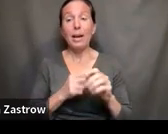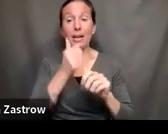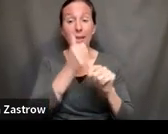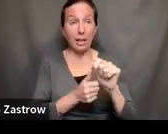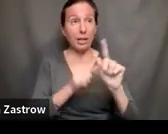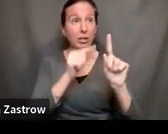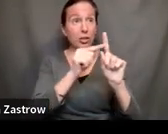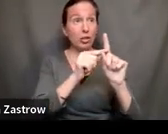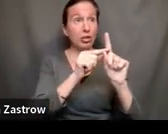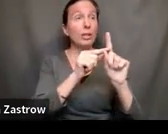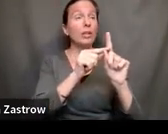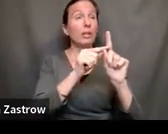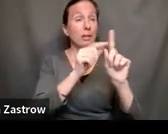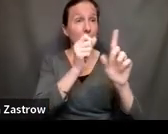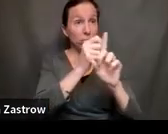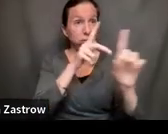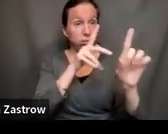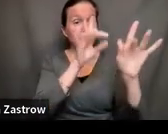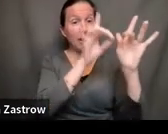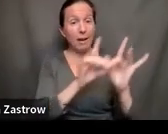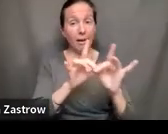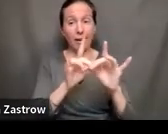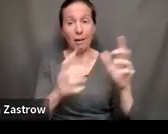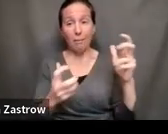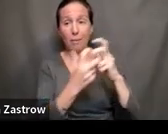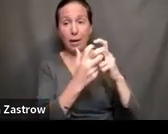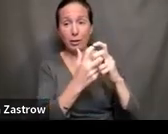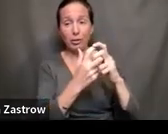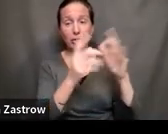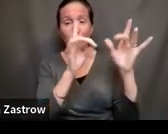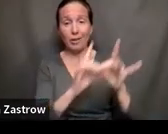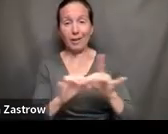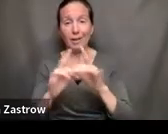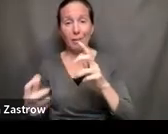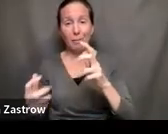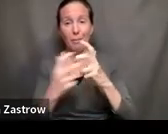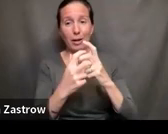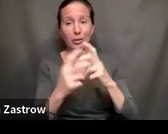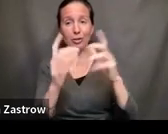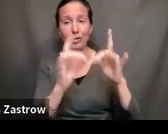section. And this is just a nice little visual to remind us of that.